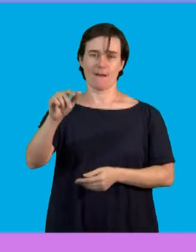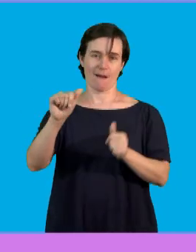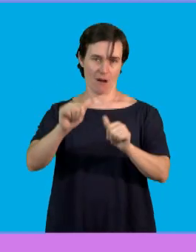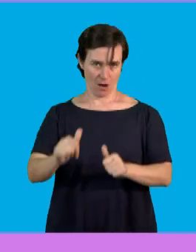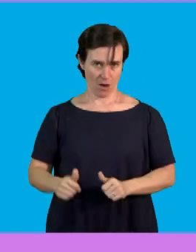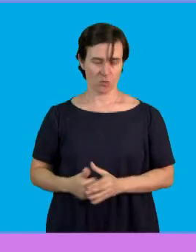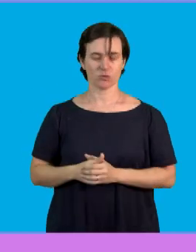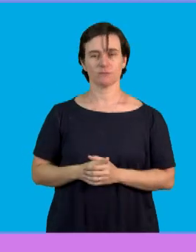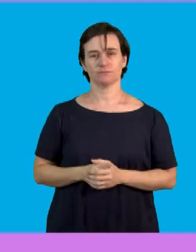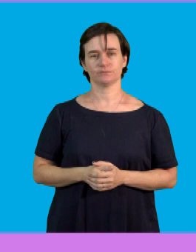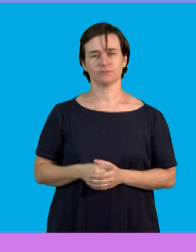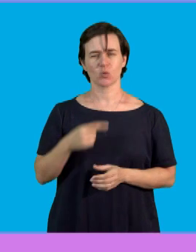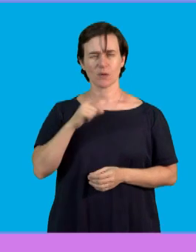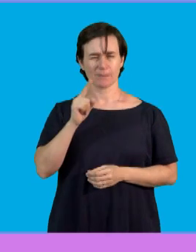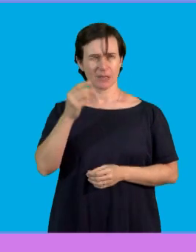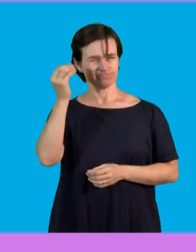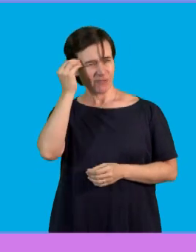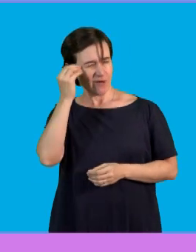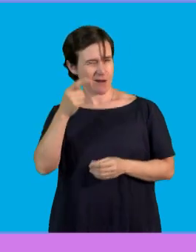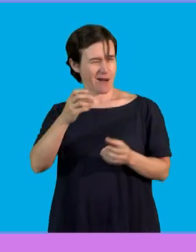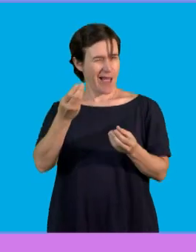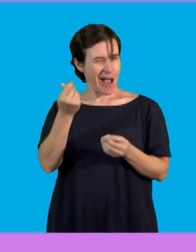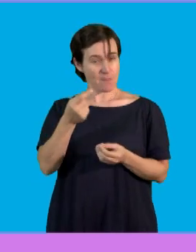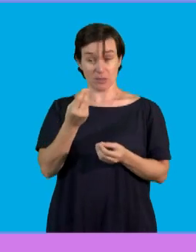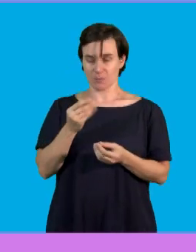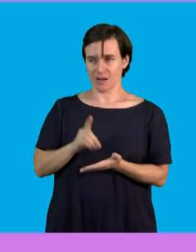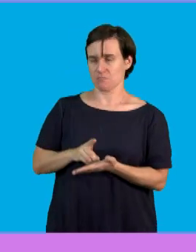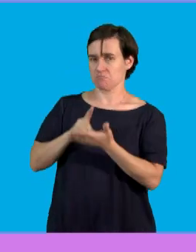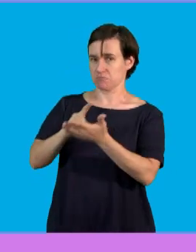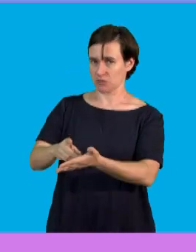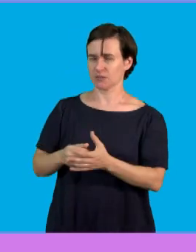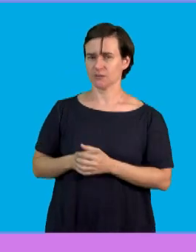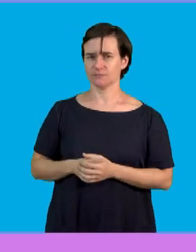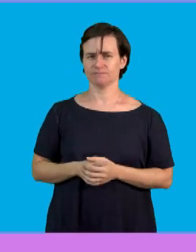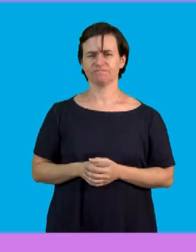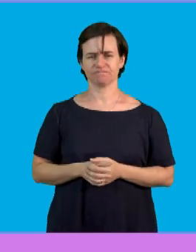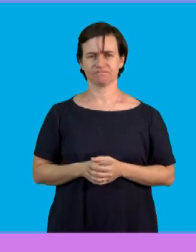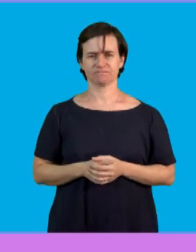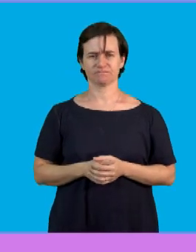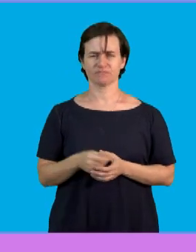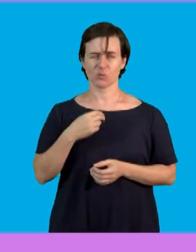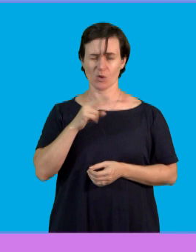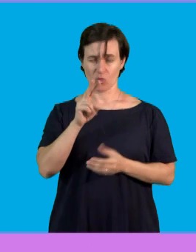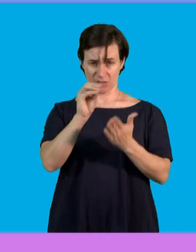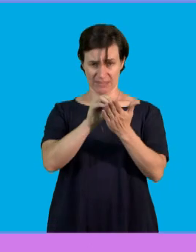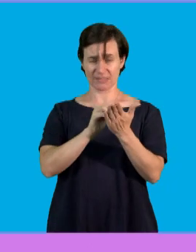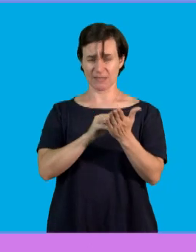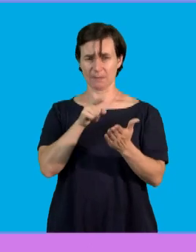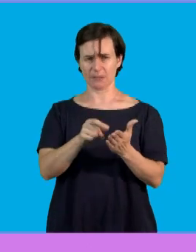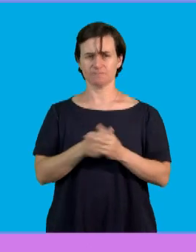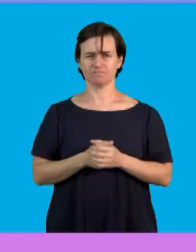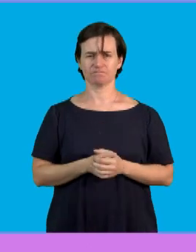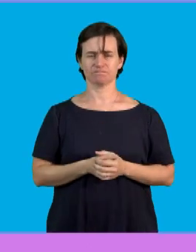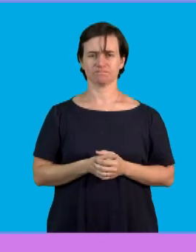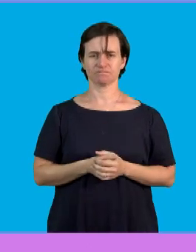to find out how much of that money has been deposited. So now when we look at our statement here, the